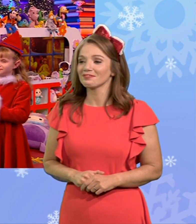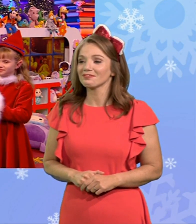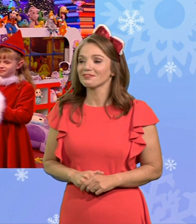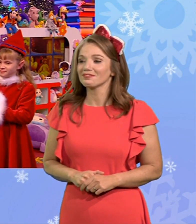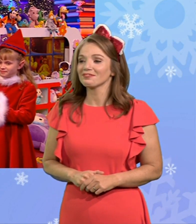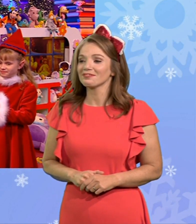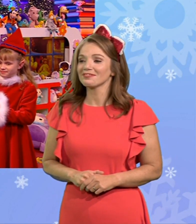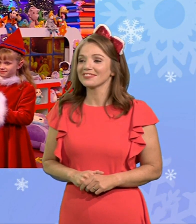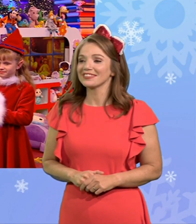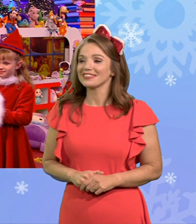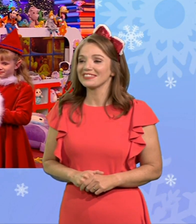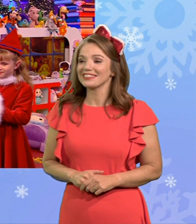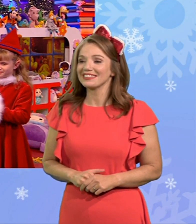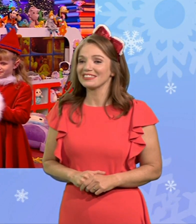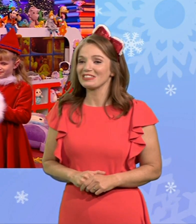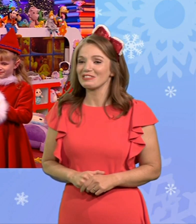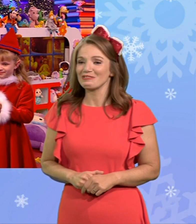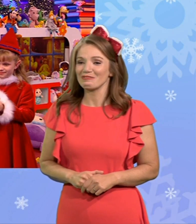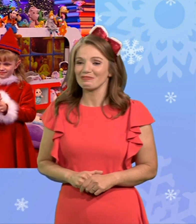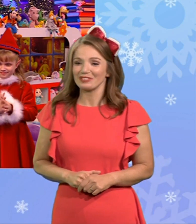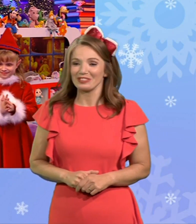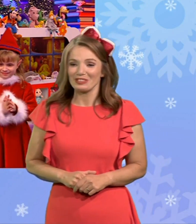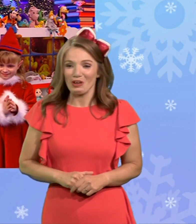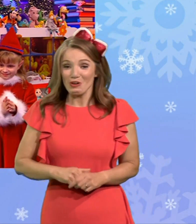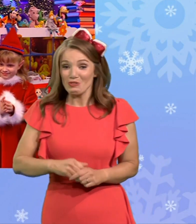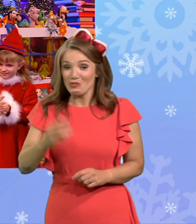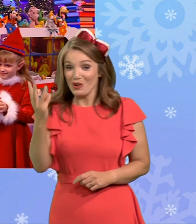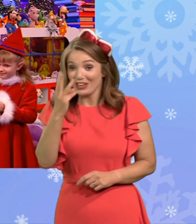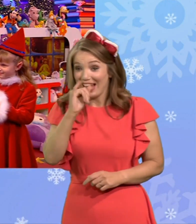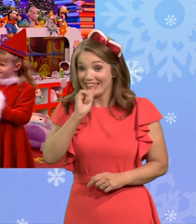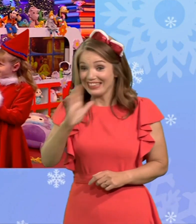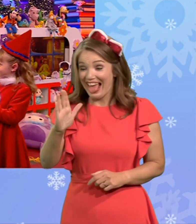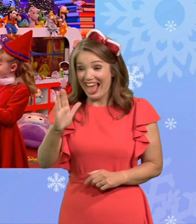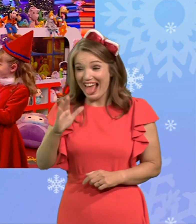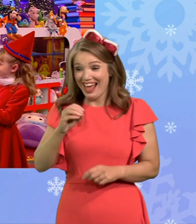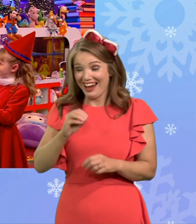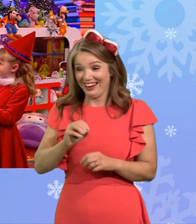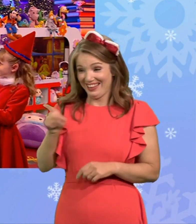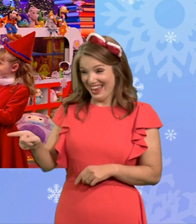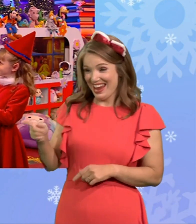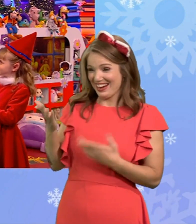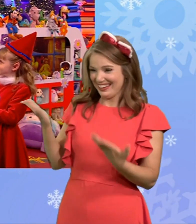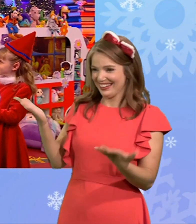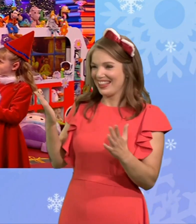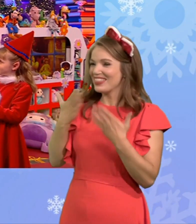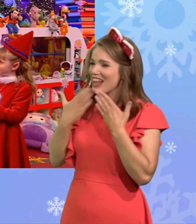Late Tou Show with Irish Sign Language this year. What about that? Give it up for Amelia.